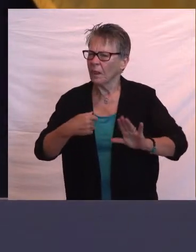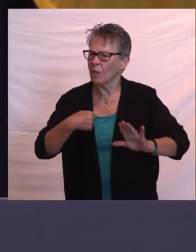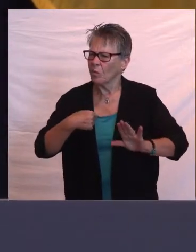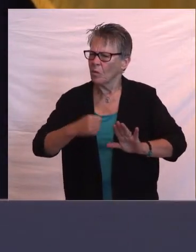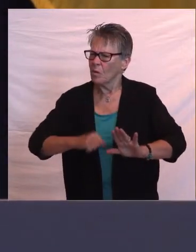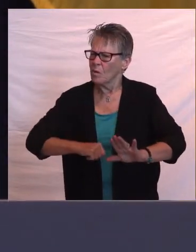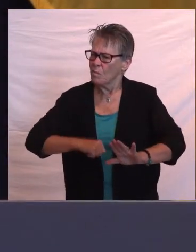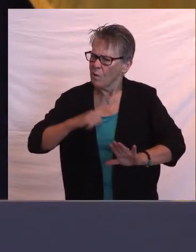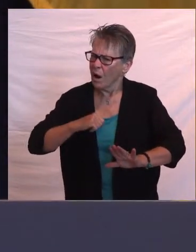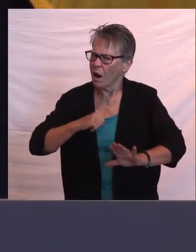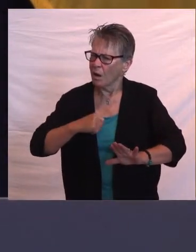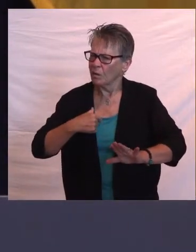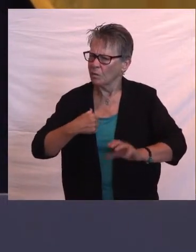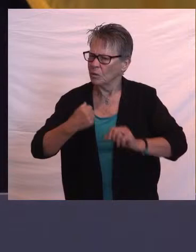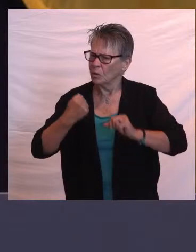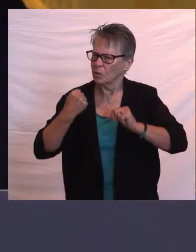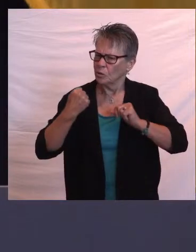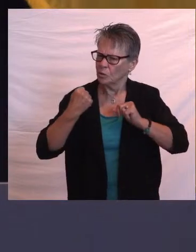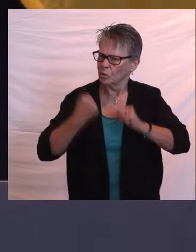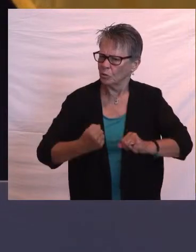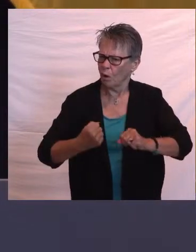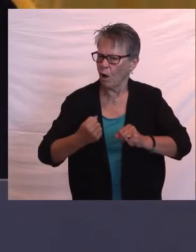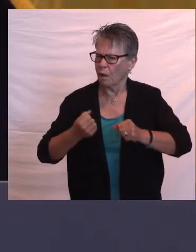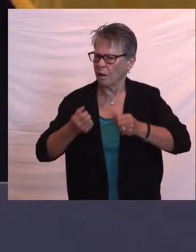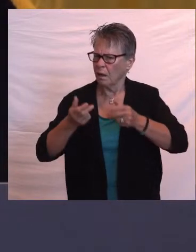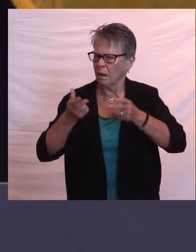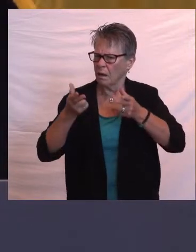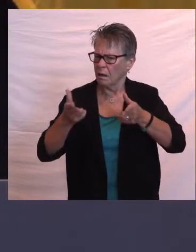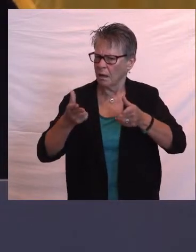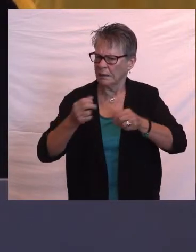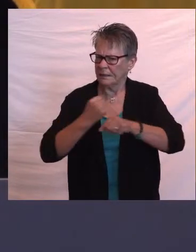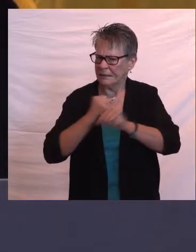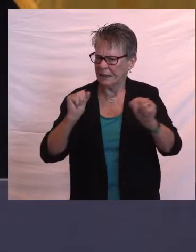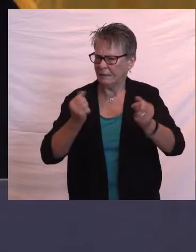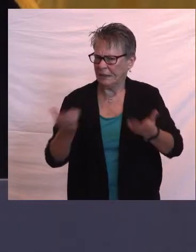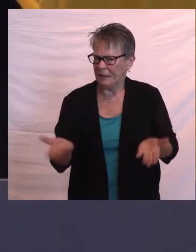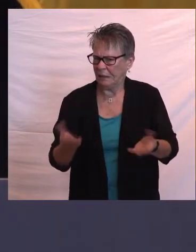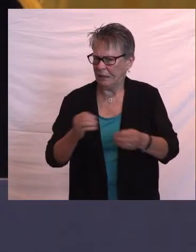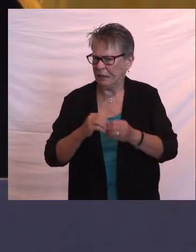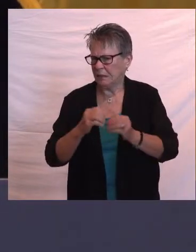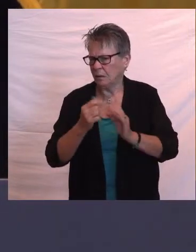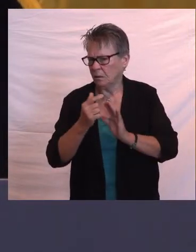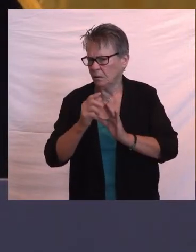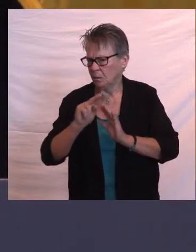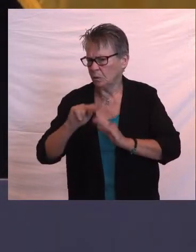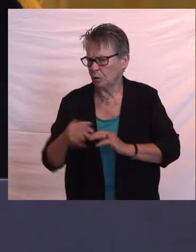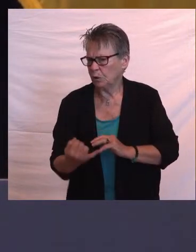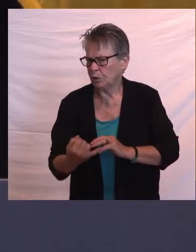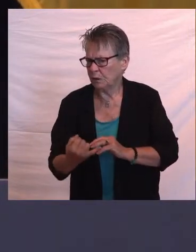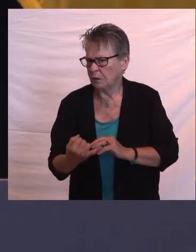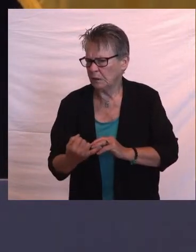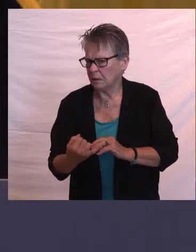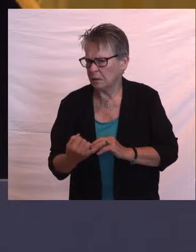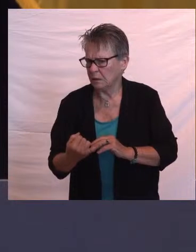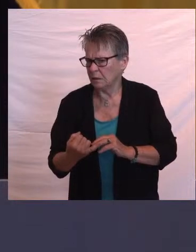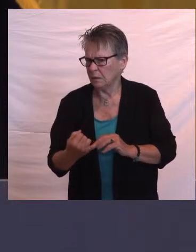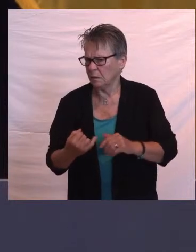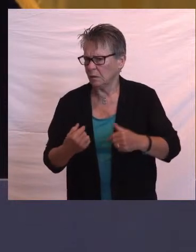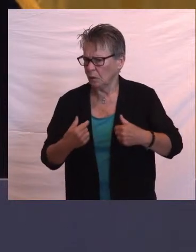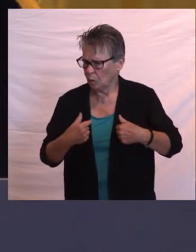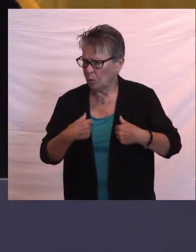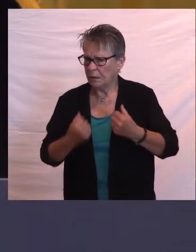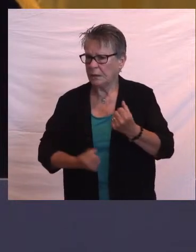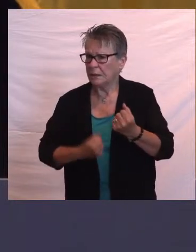safety laws in America. We continue to have no issue and stand by the Second Amendment. But of those crime